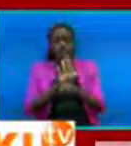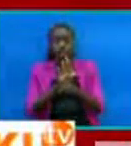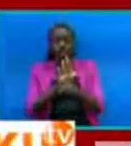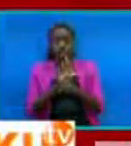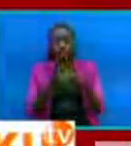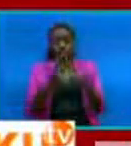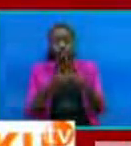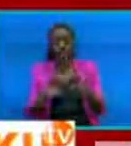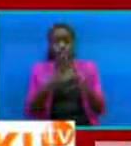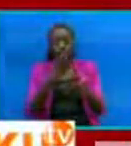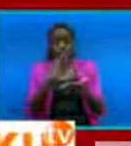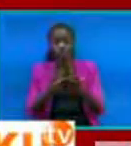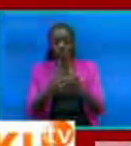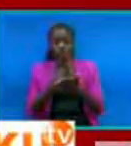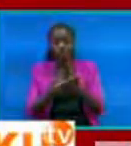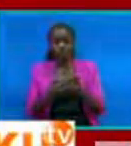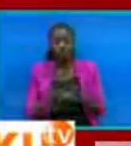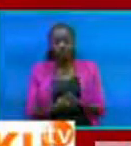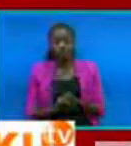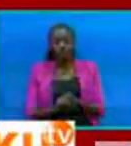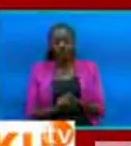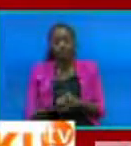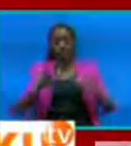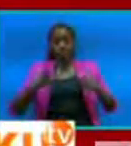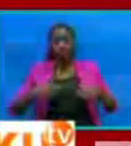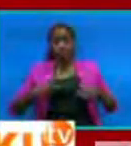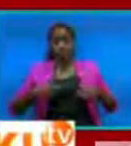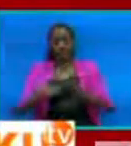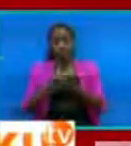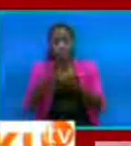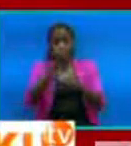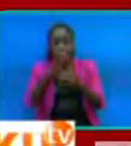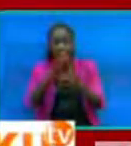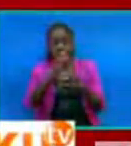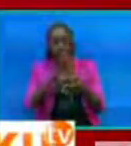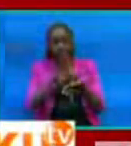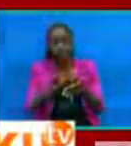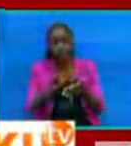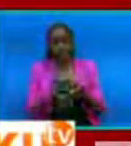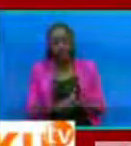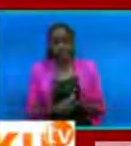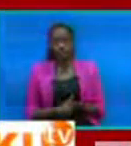but ensure that these people, as they do that,